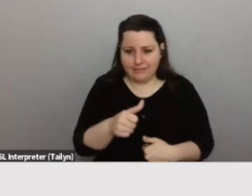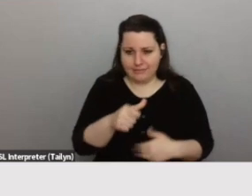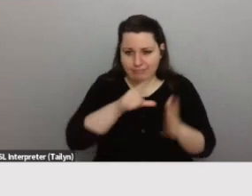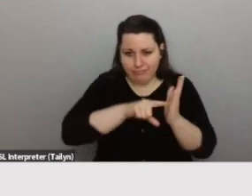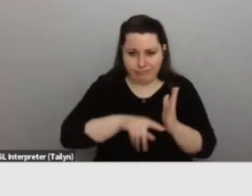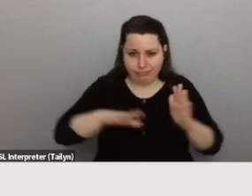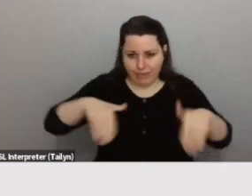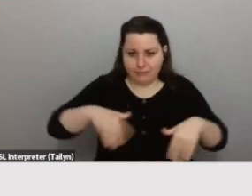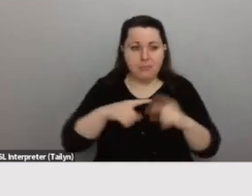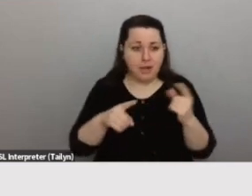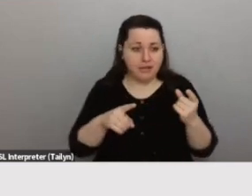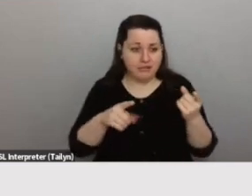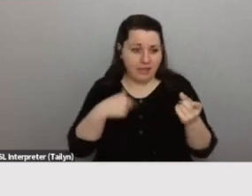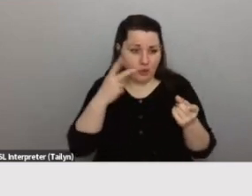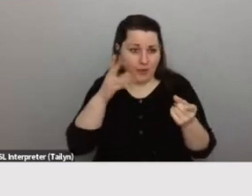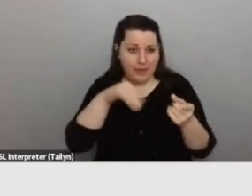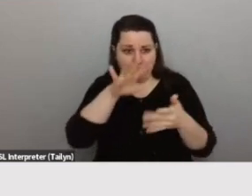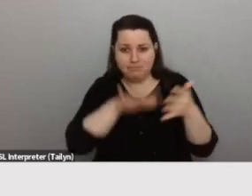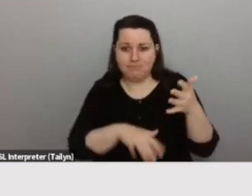But that is what I came up with.